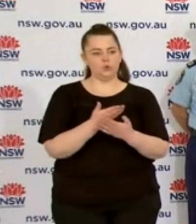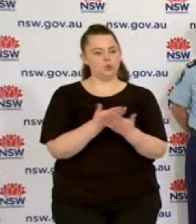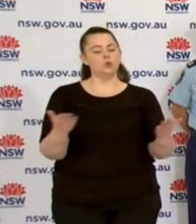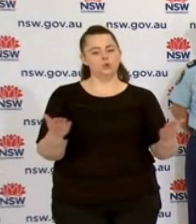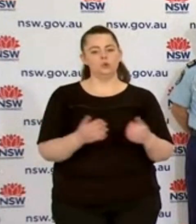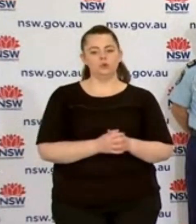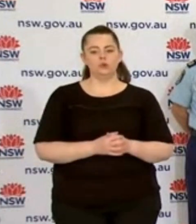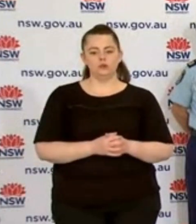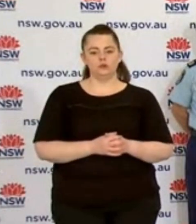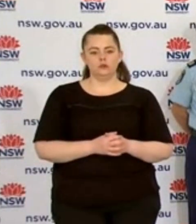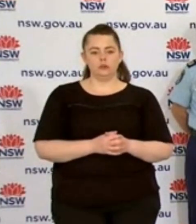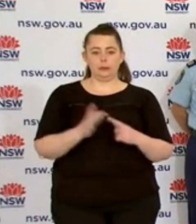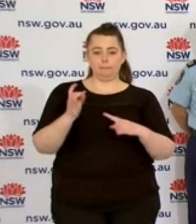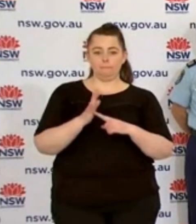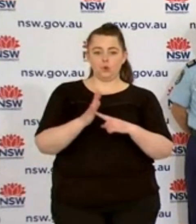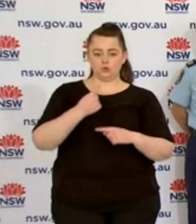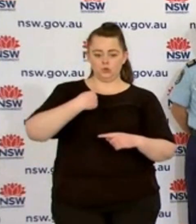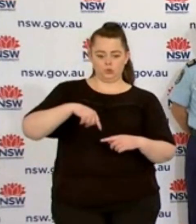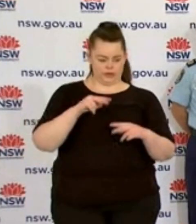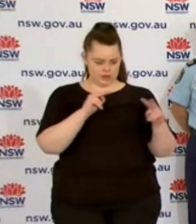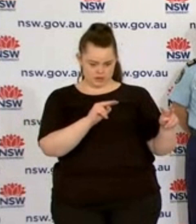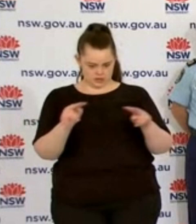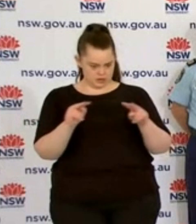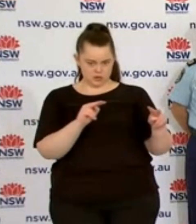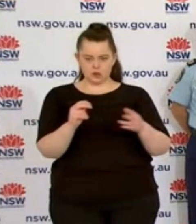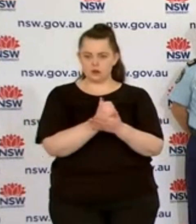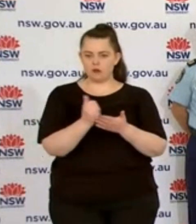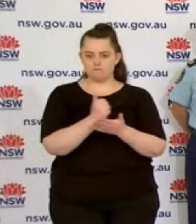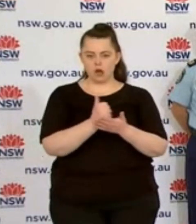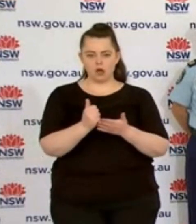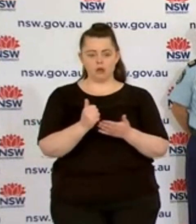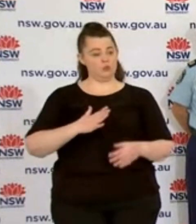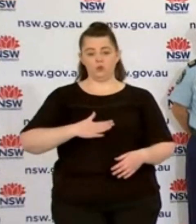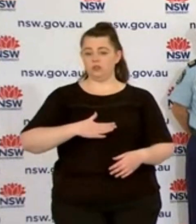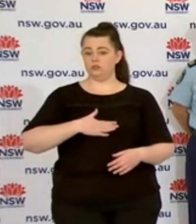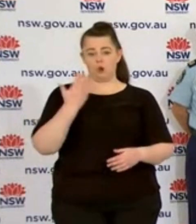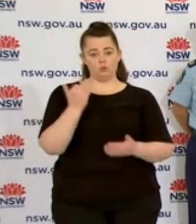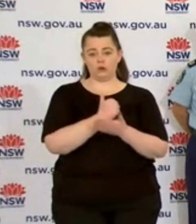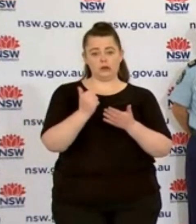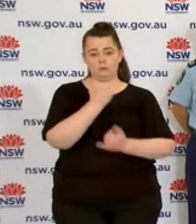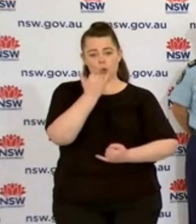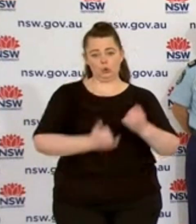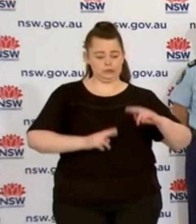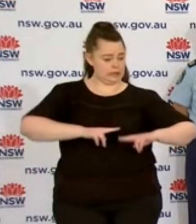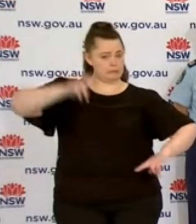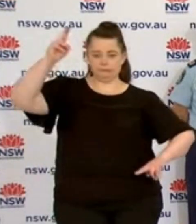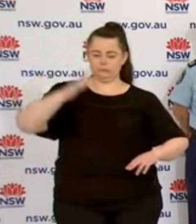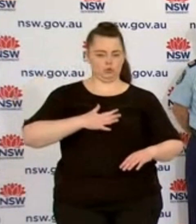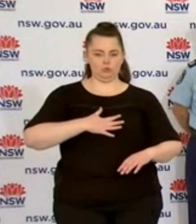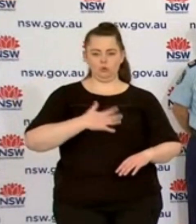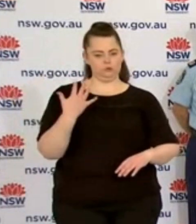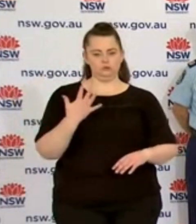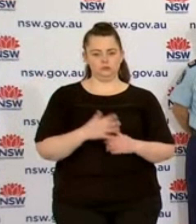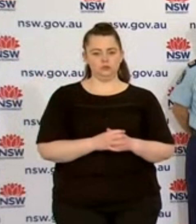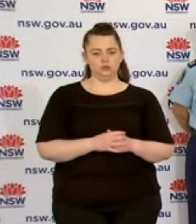it's important for us to make sure in the next few days that we don't see the trend go the wrong way, that we continue to see a trend where